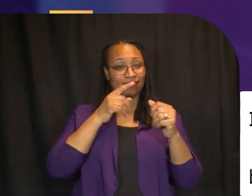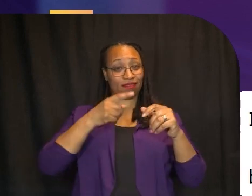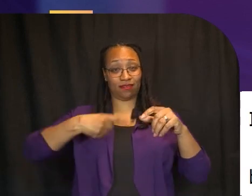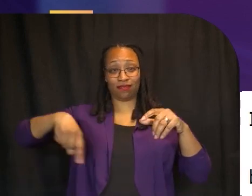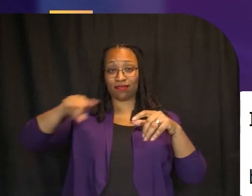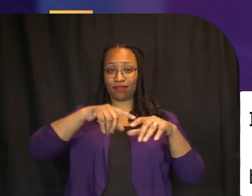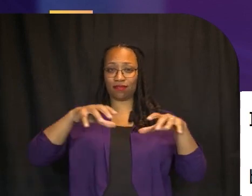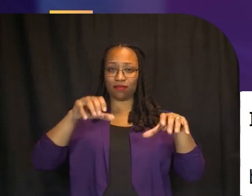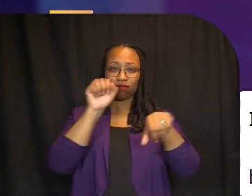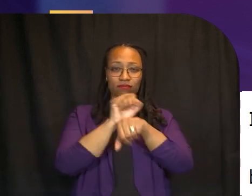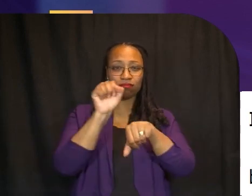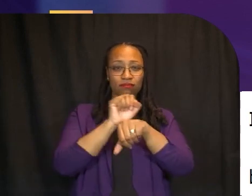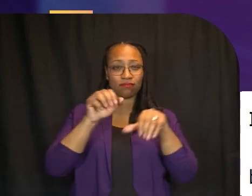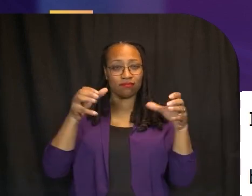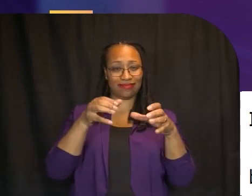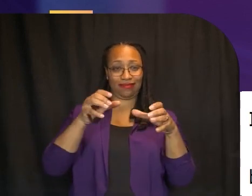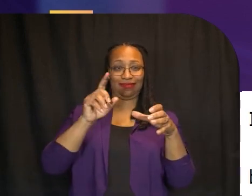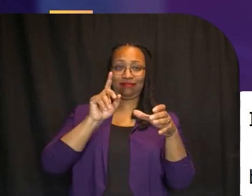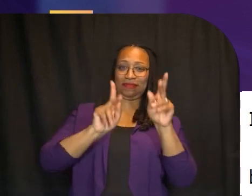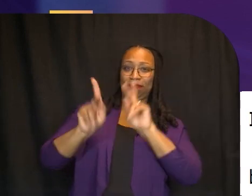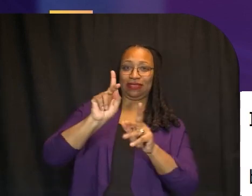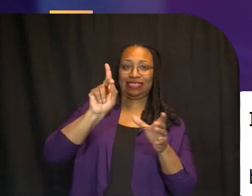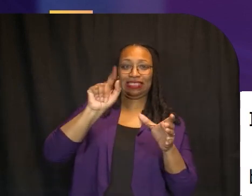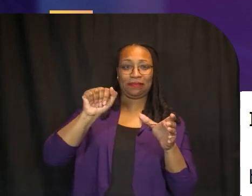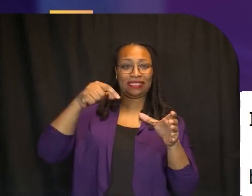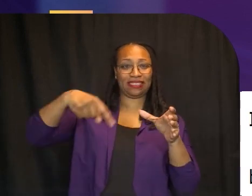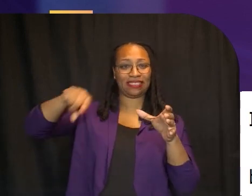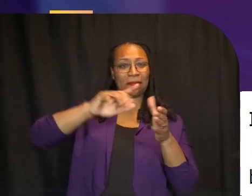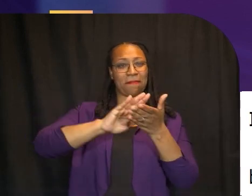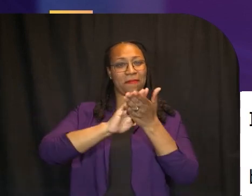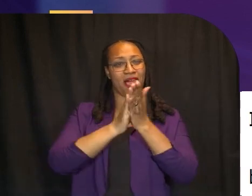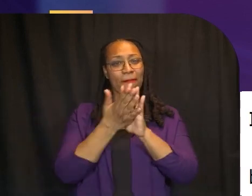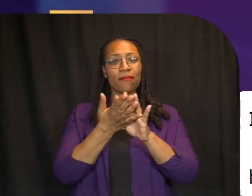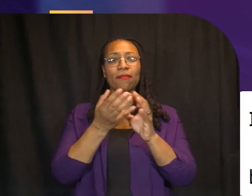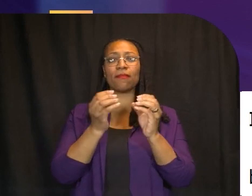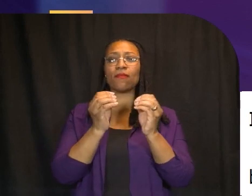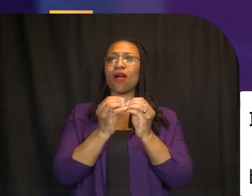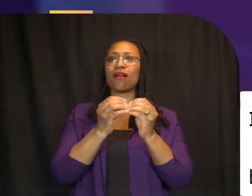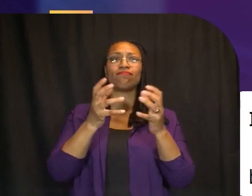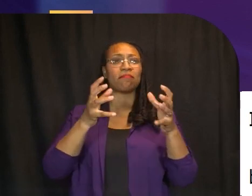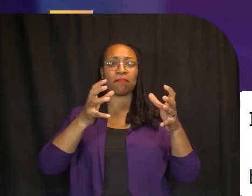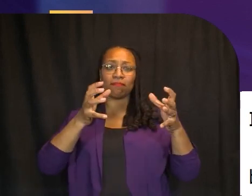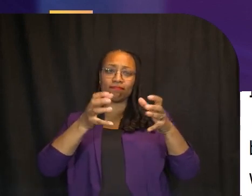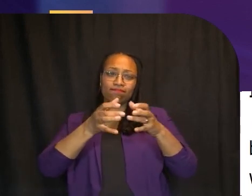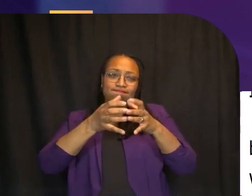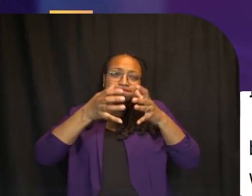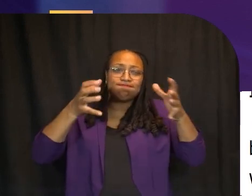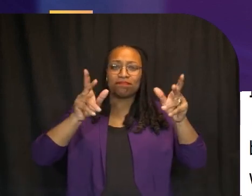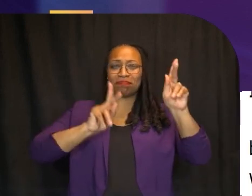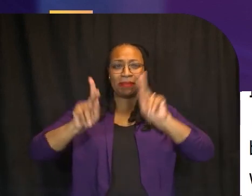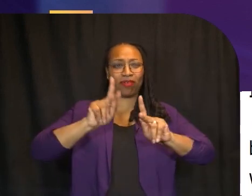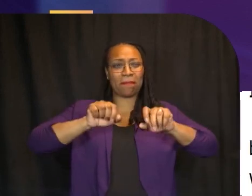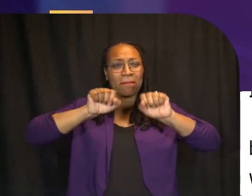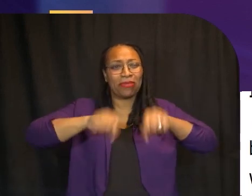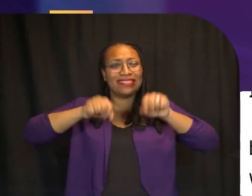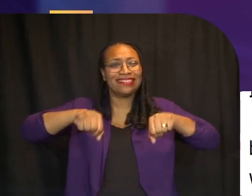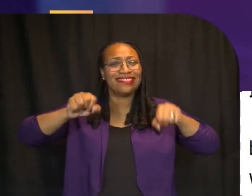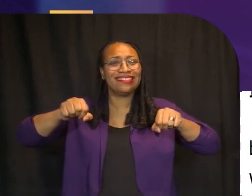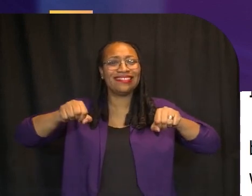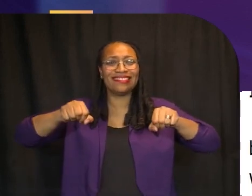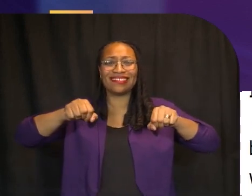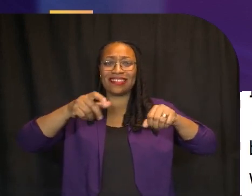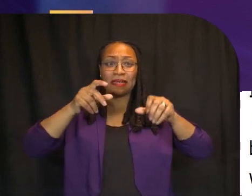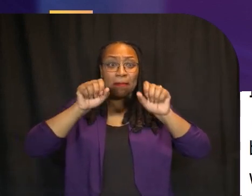This organization is rooted in community and works to create policies and programs where people with disabilities